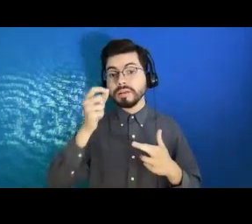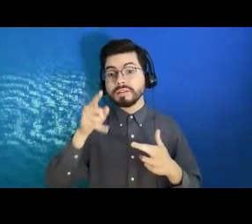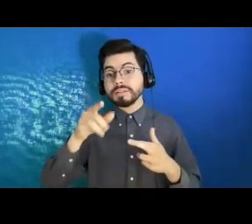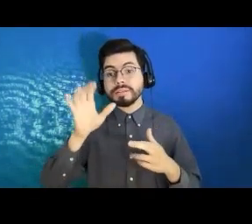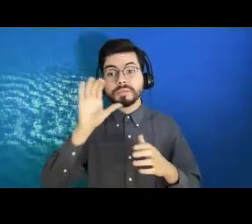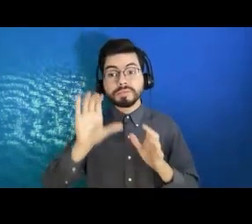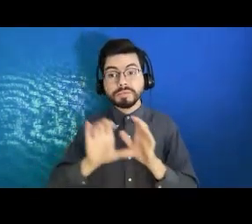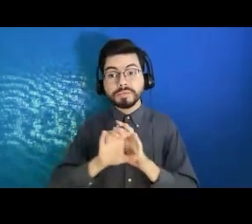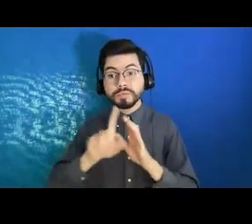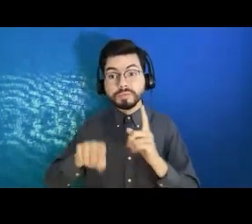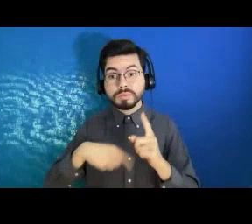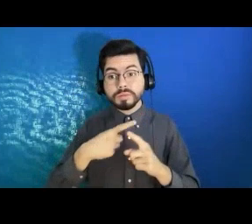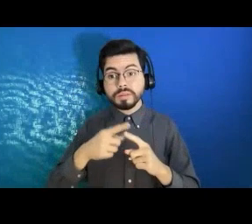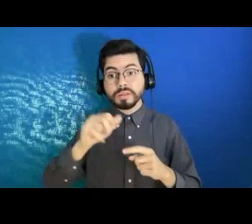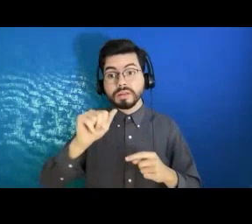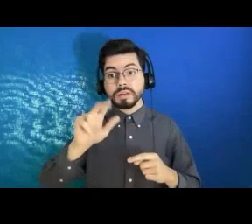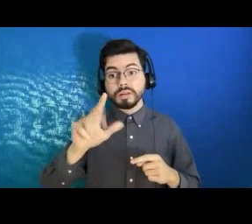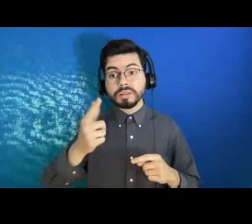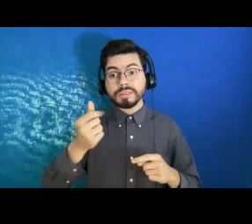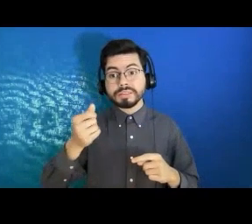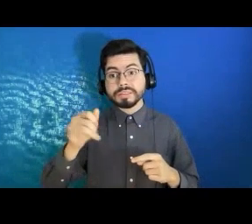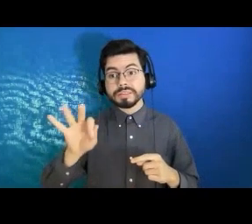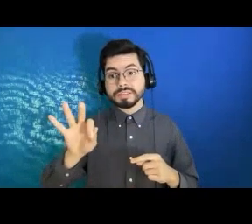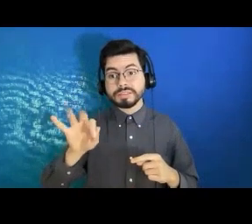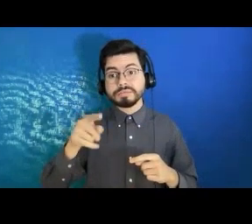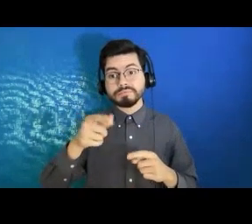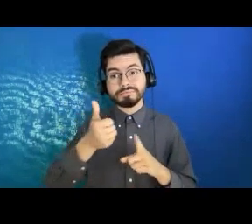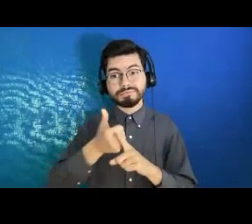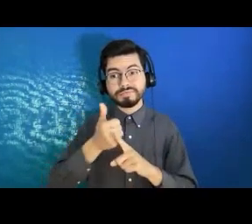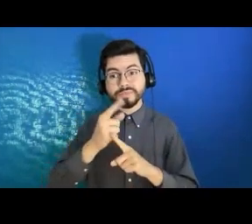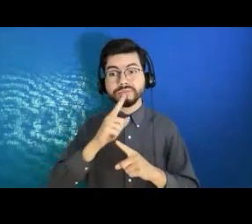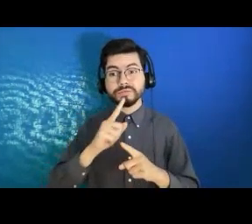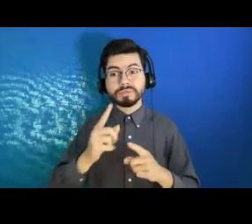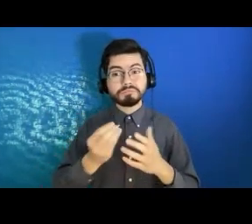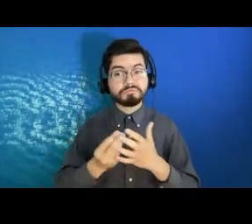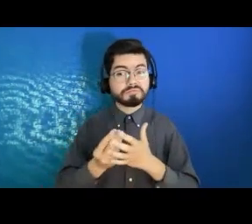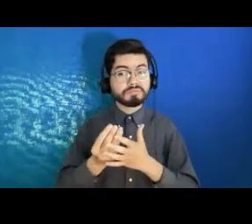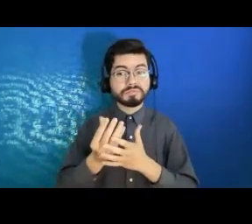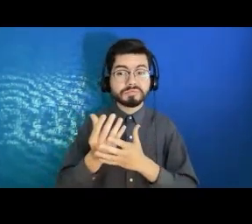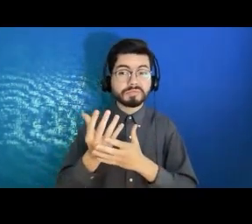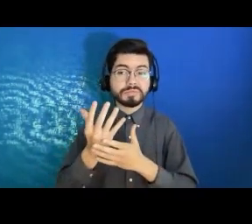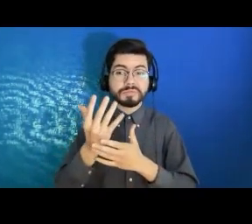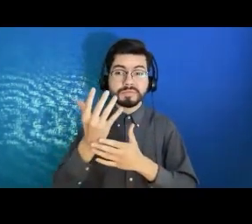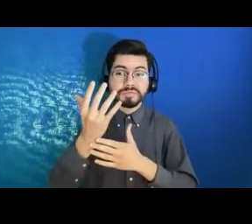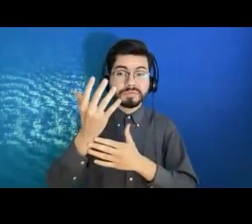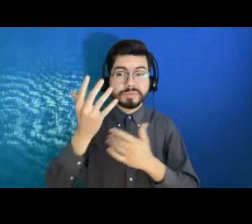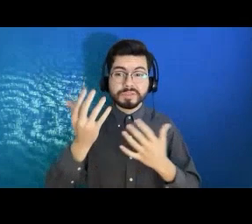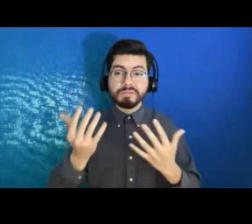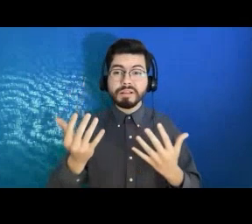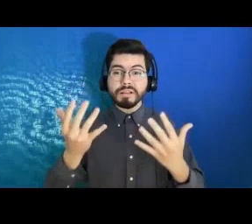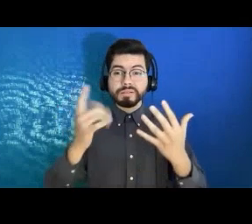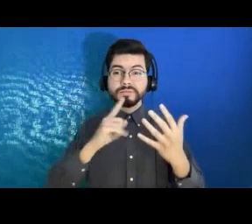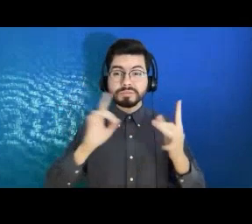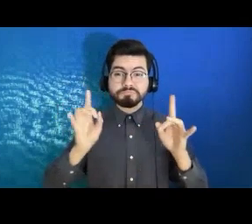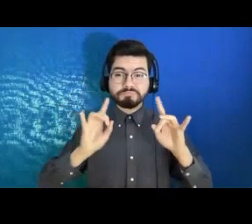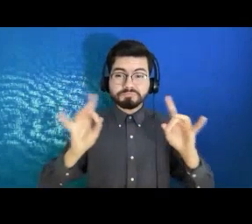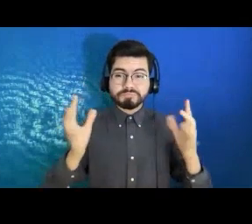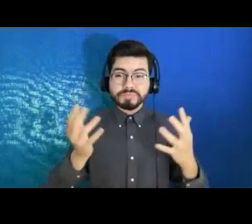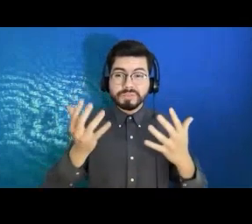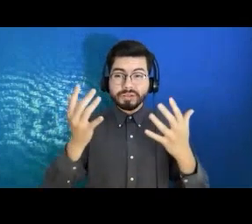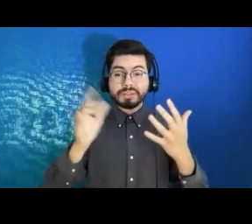was August 19th. And that was a big growth day, a lot of high severity fire, but that fire burned from